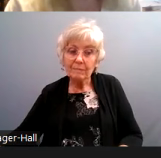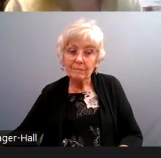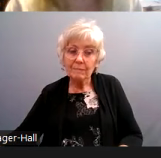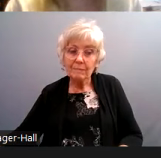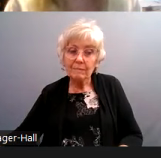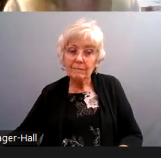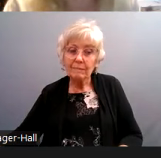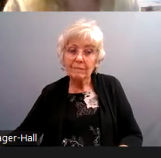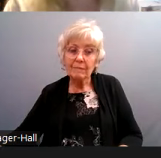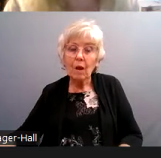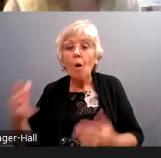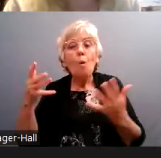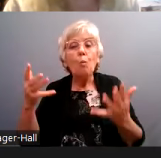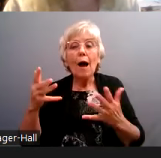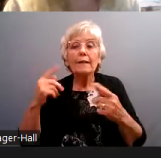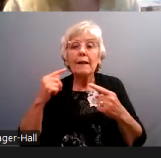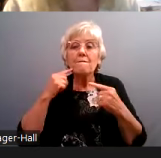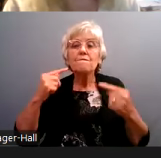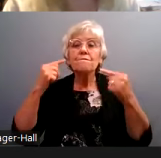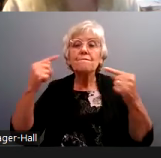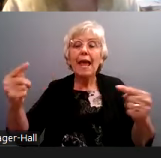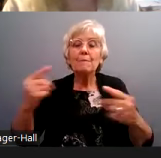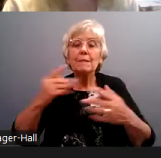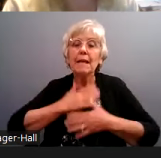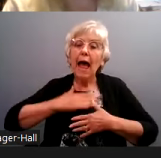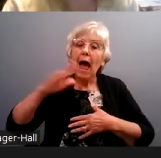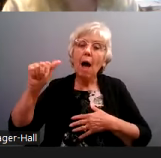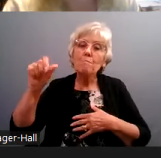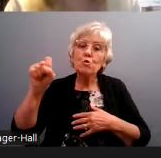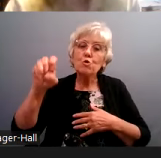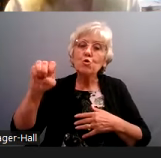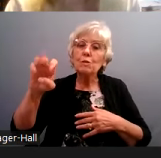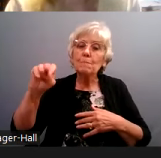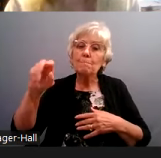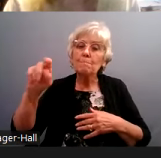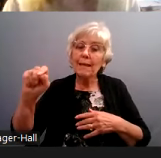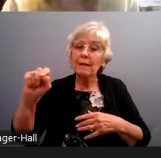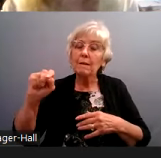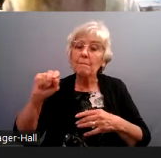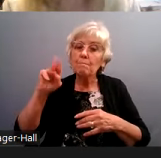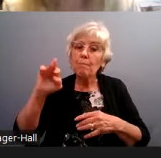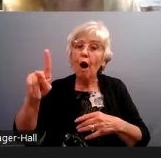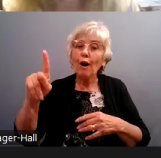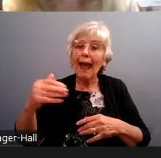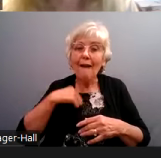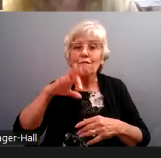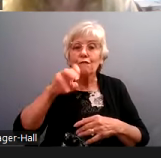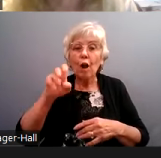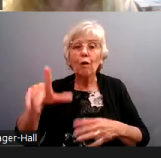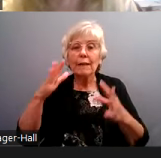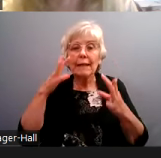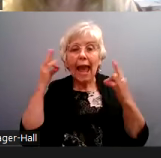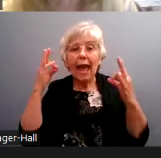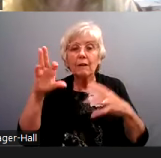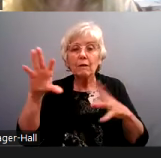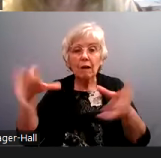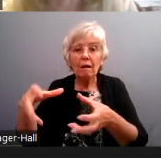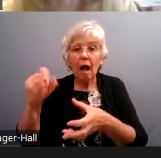What famous amusement park has a feral cat colony to keep rodents in check?